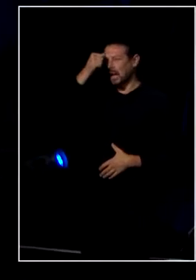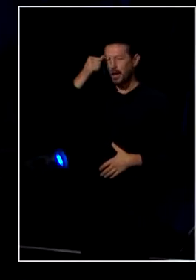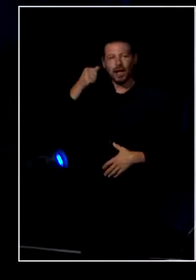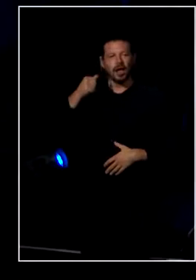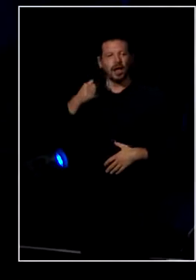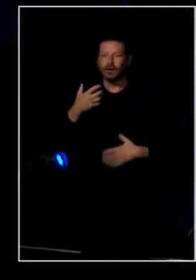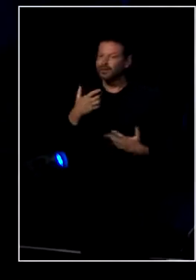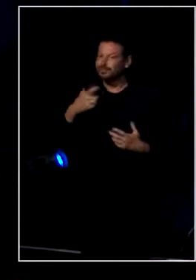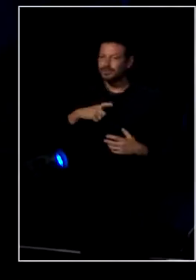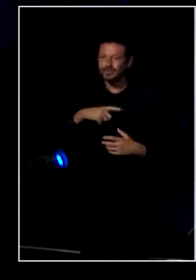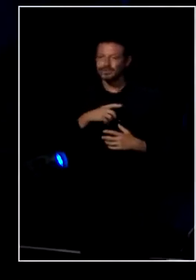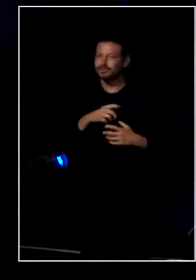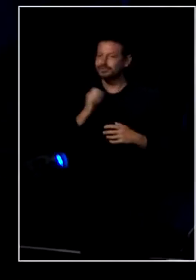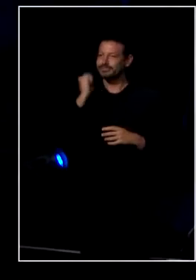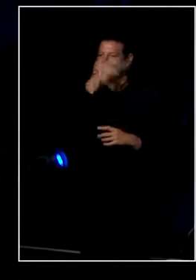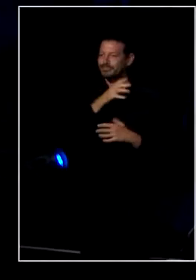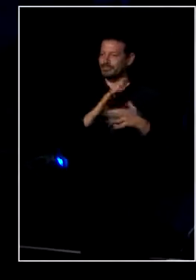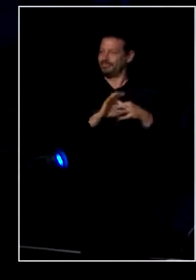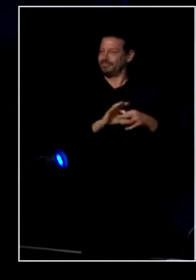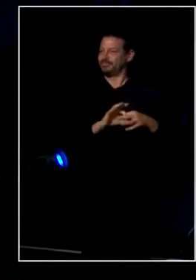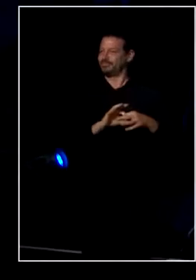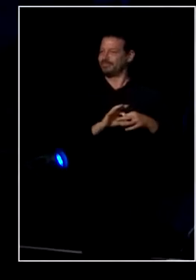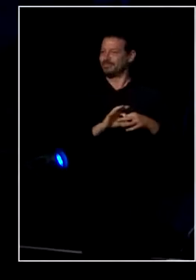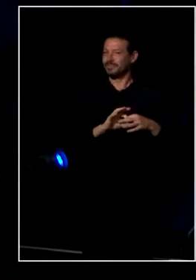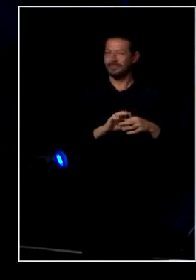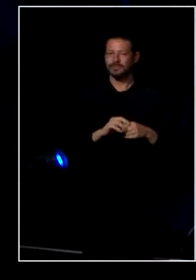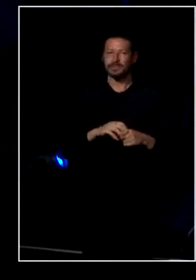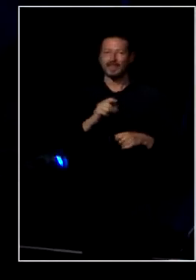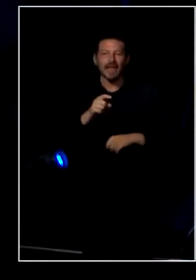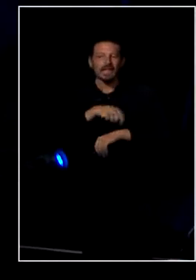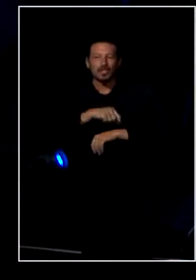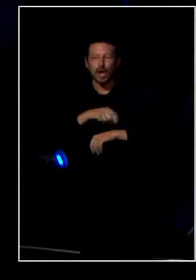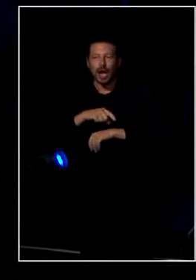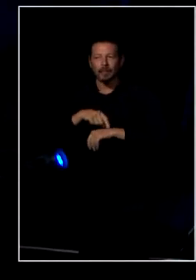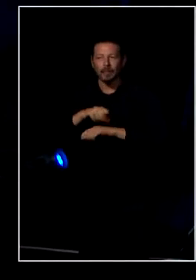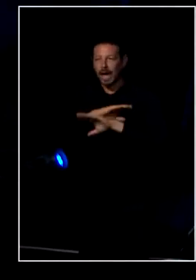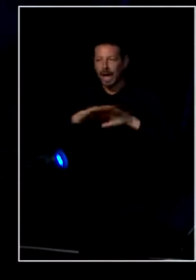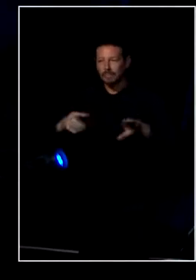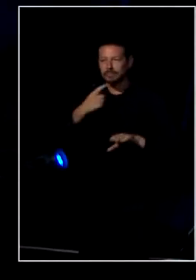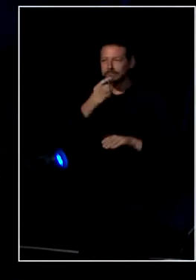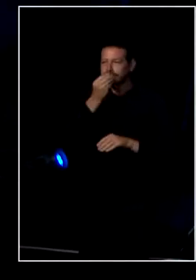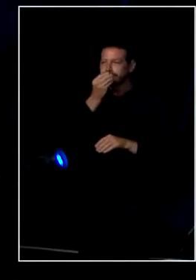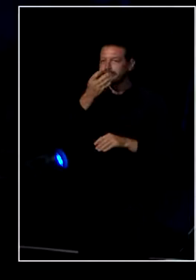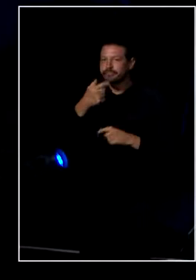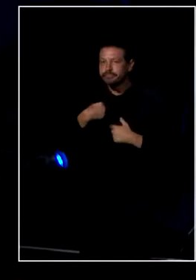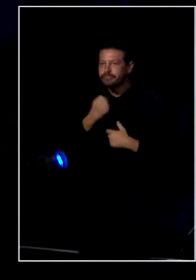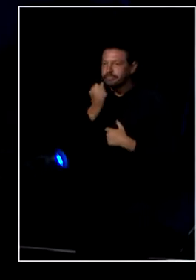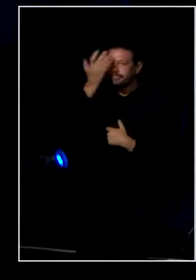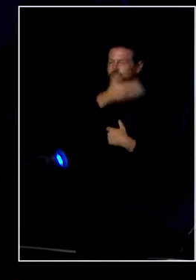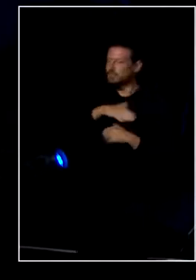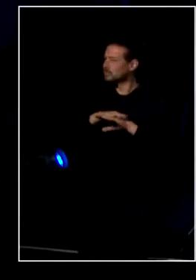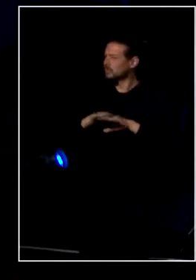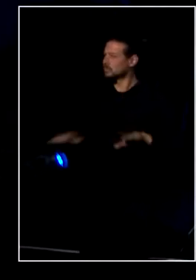around the Aboriginals. And in those days, you weren't allowed to say if you were Aboriginal, in those days. Yeah. Because